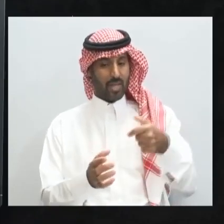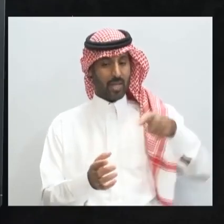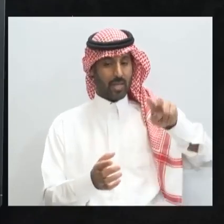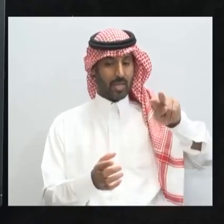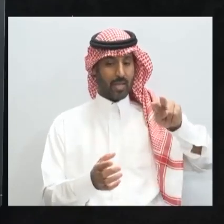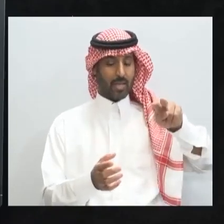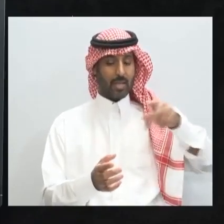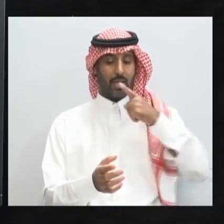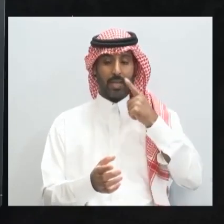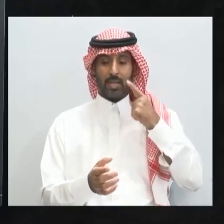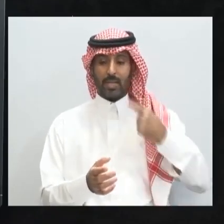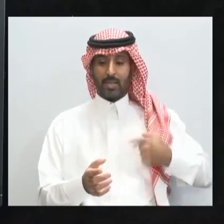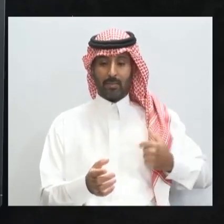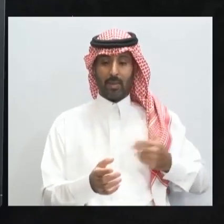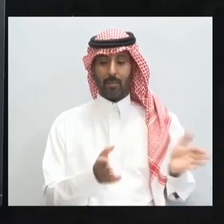gerund, driving.